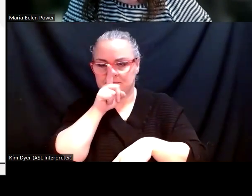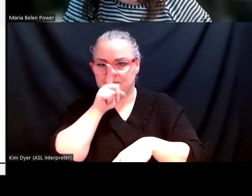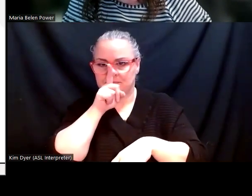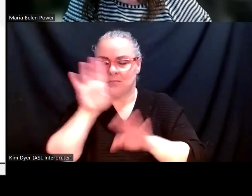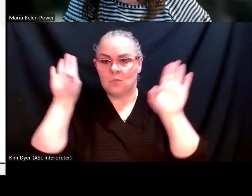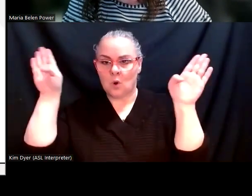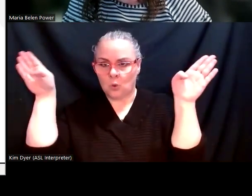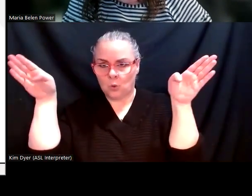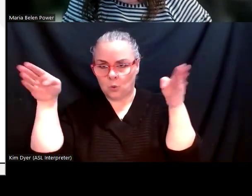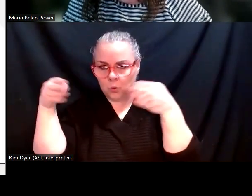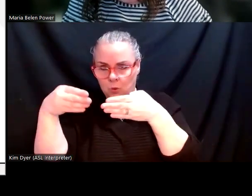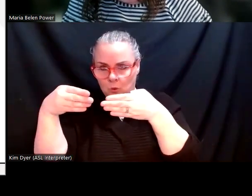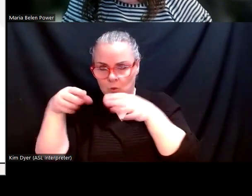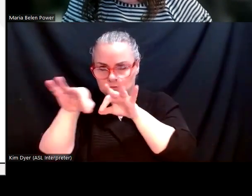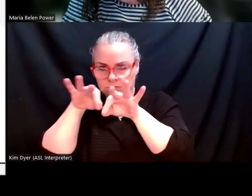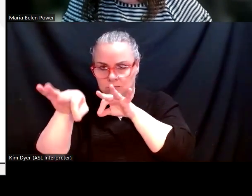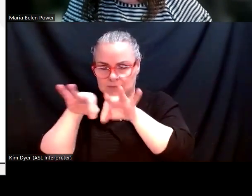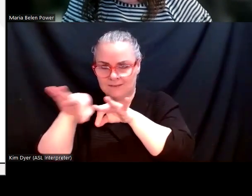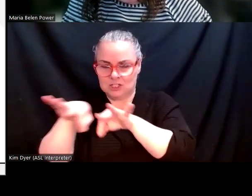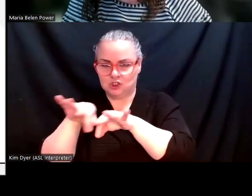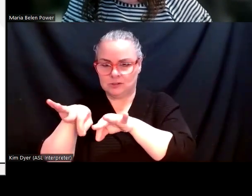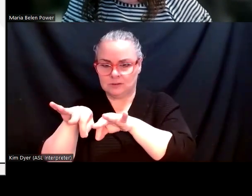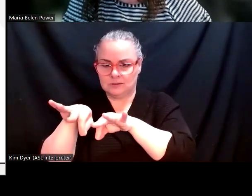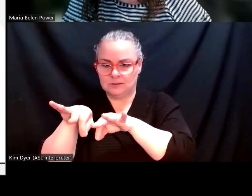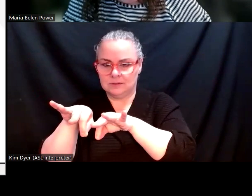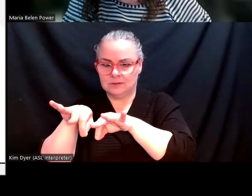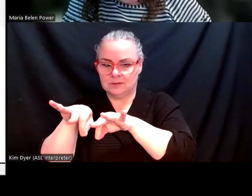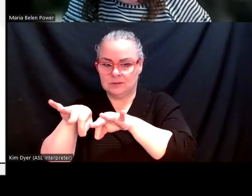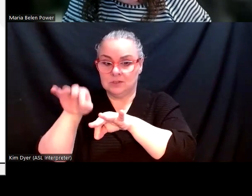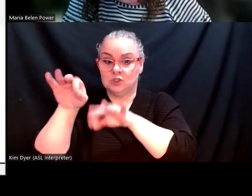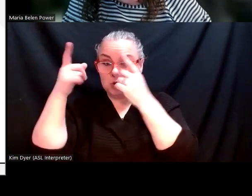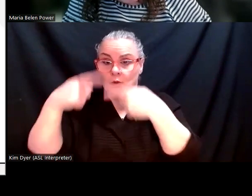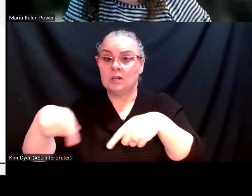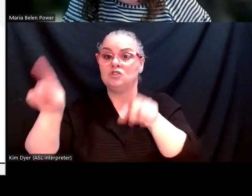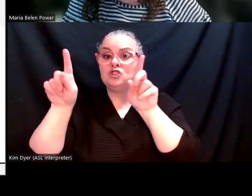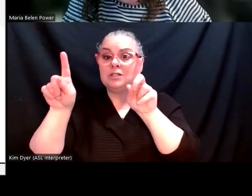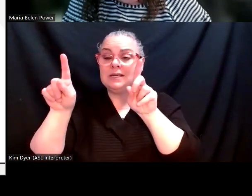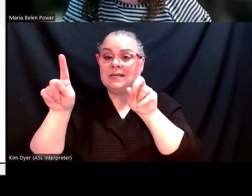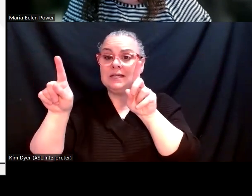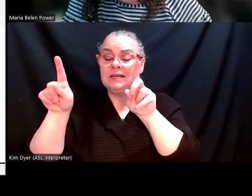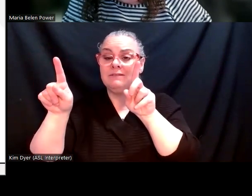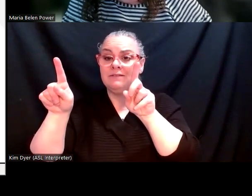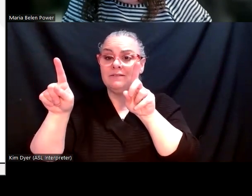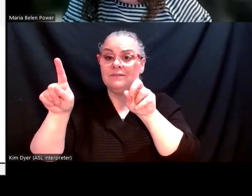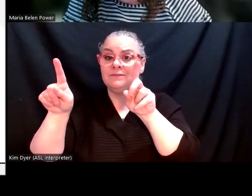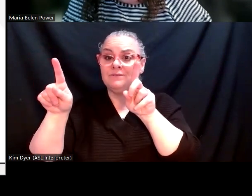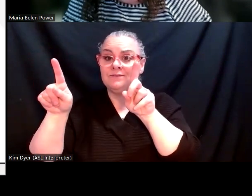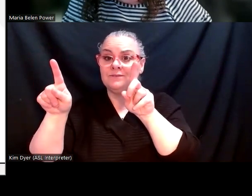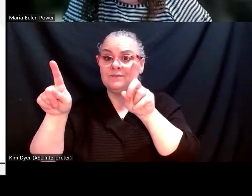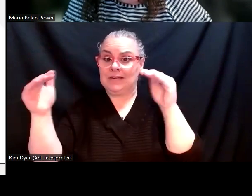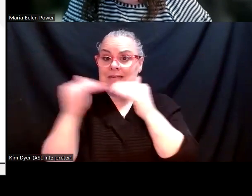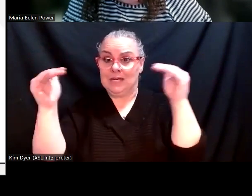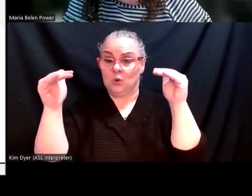narrower definition. And in order to achieve an apples to apples level